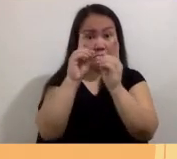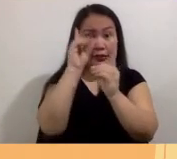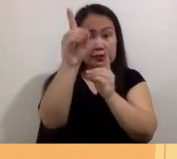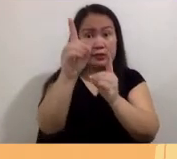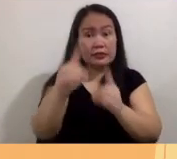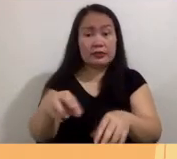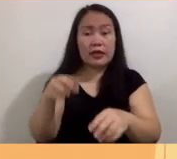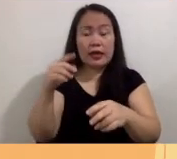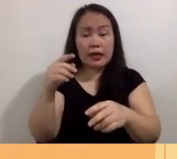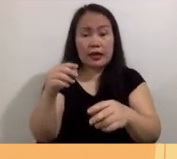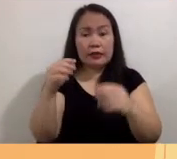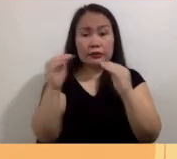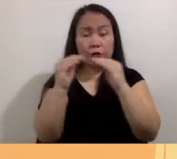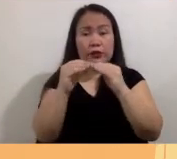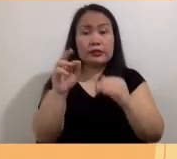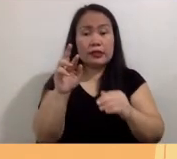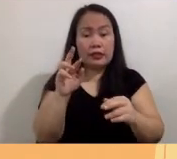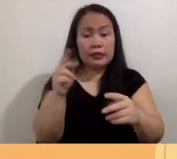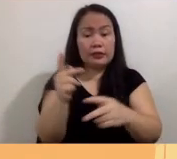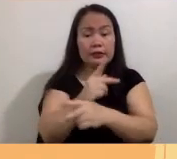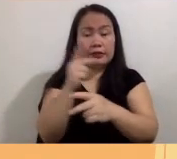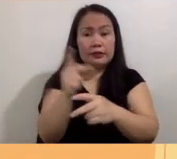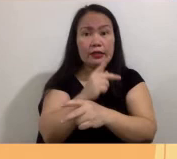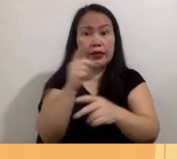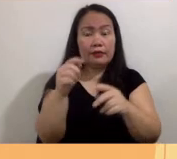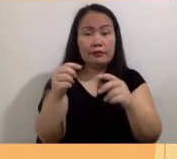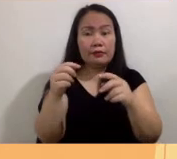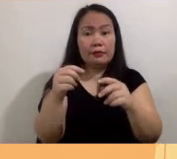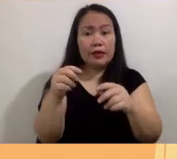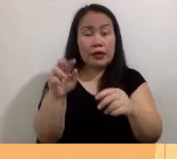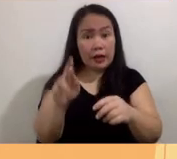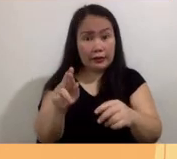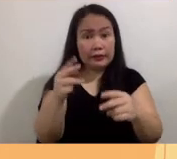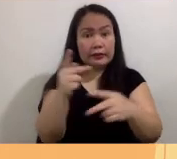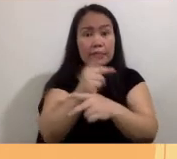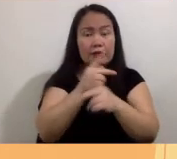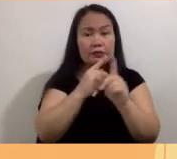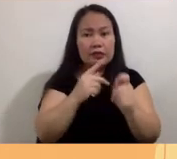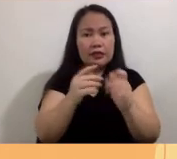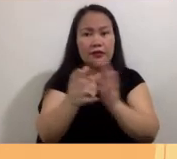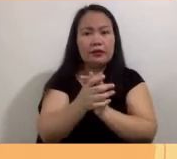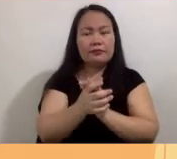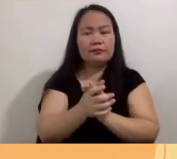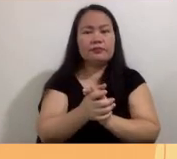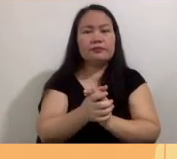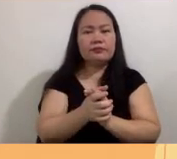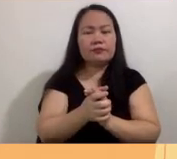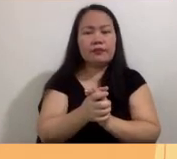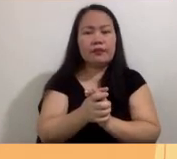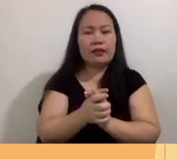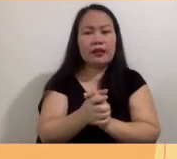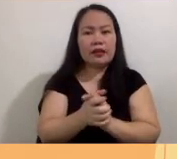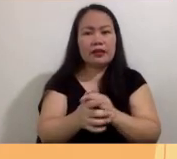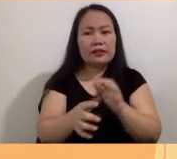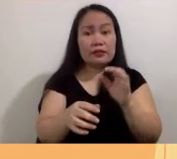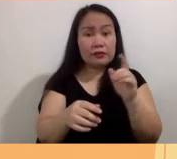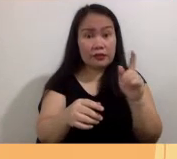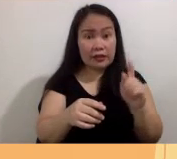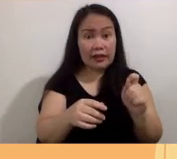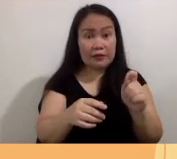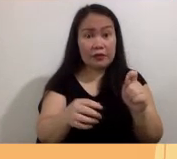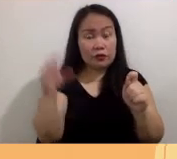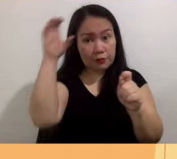for the rate, distance divided by time, and then yung time natin, distance divided by the rate. So, since